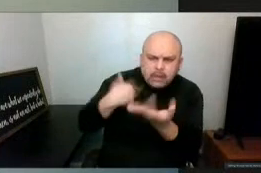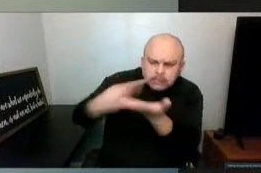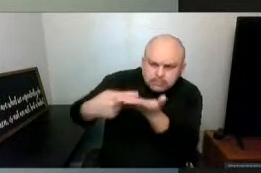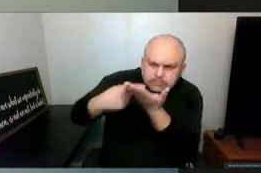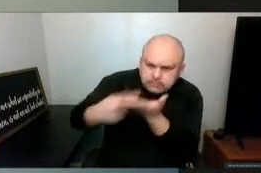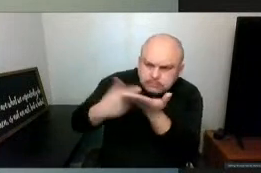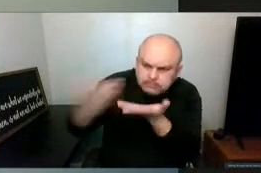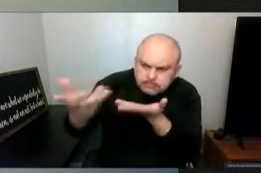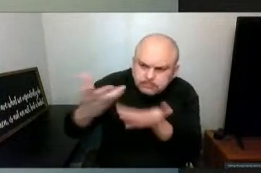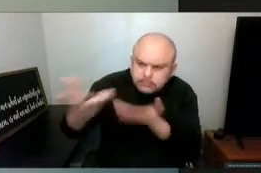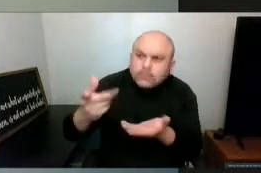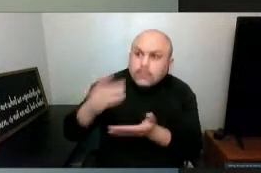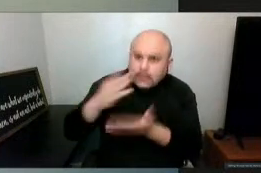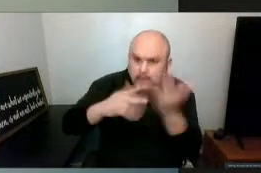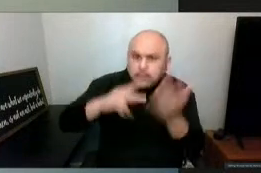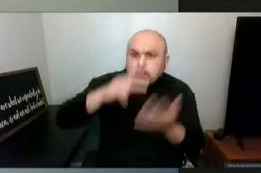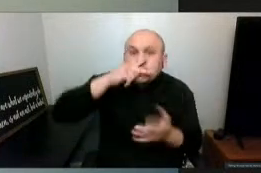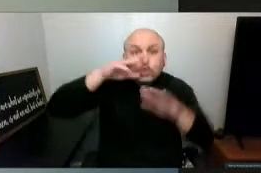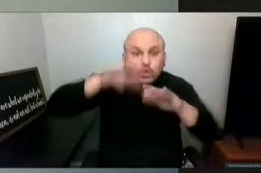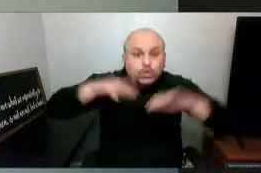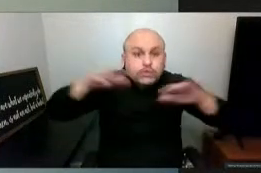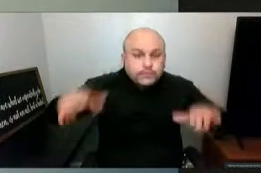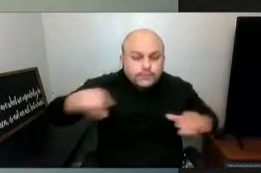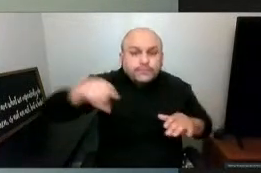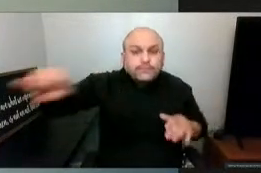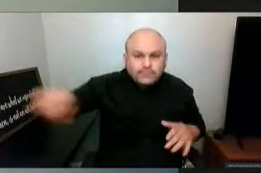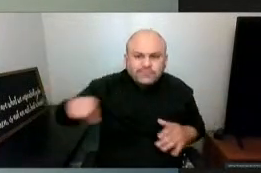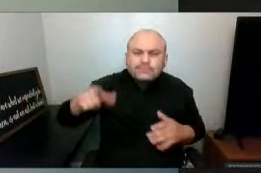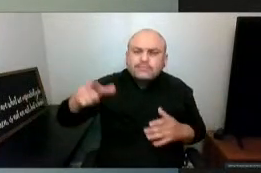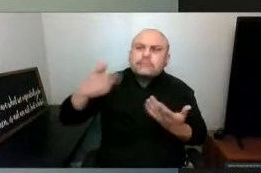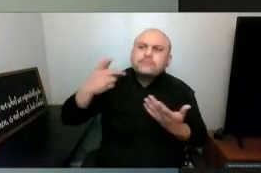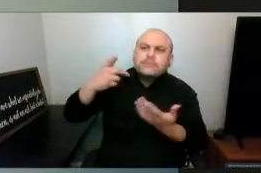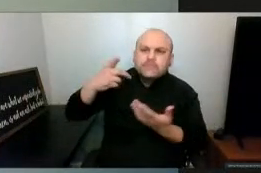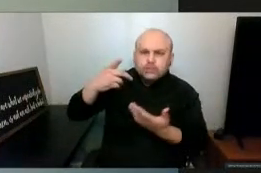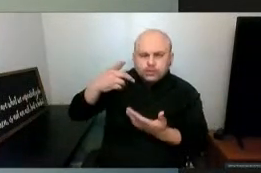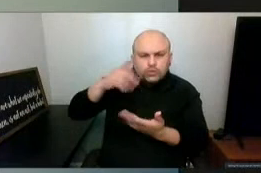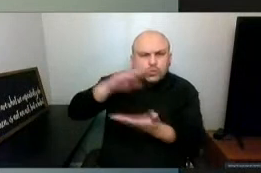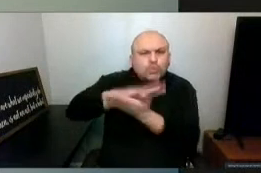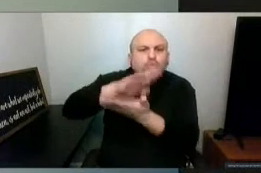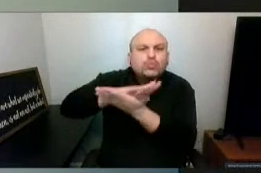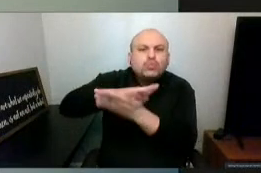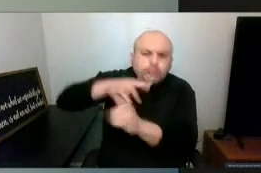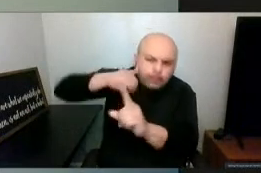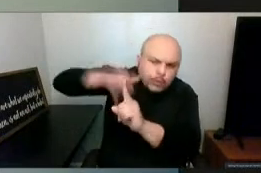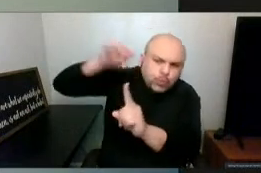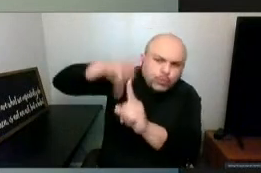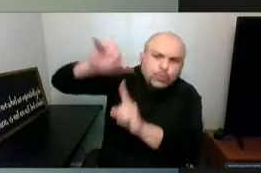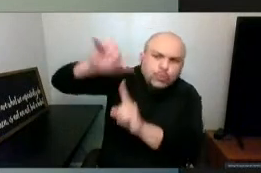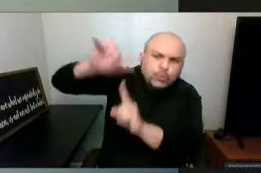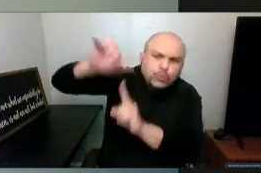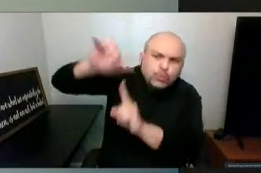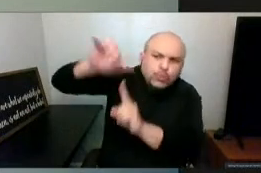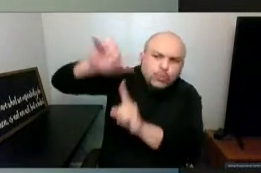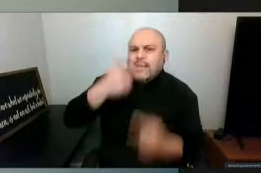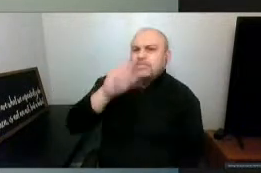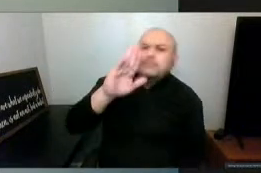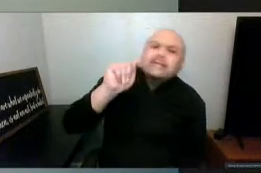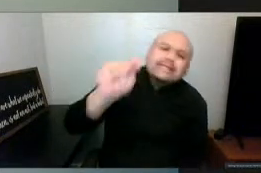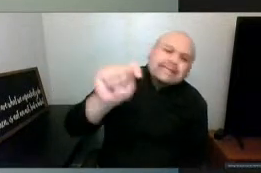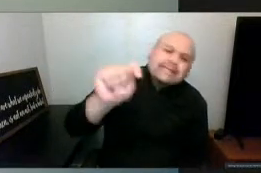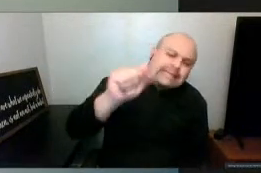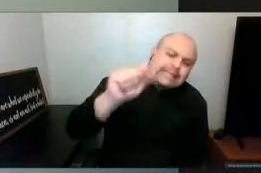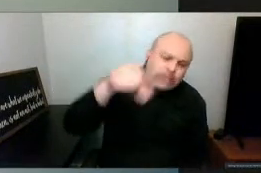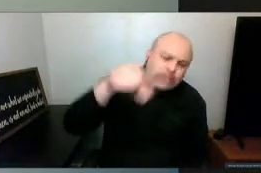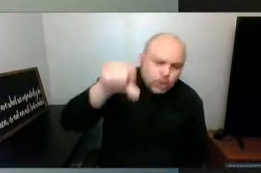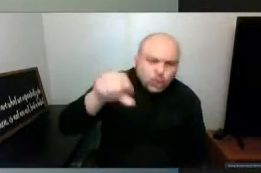were, you know, victimized and bullied prior to COVID in schools, you know, LGBTQ children, there are children with